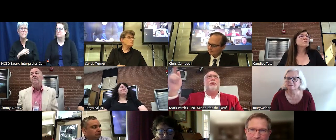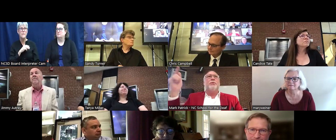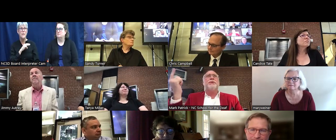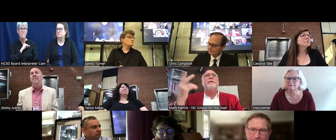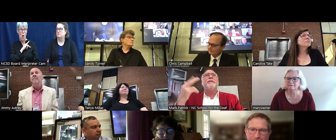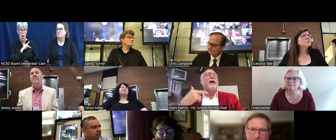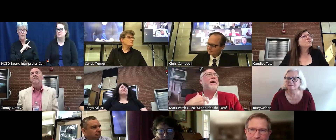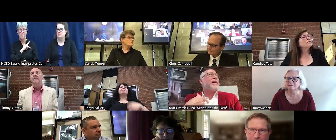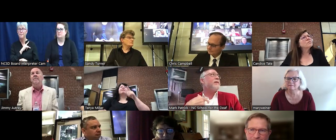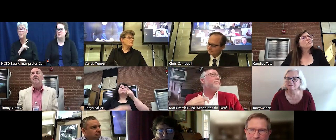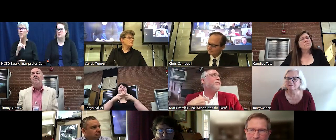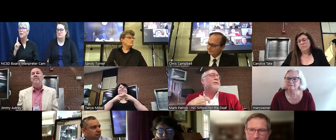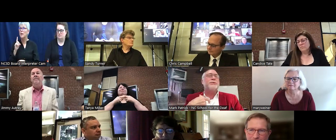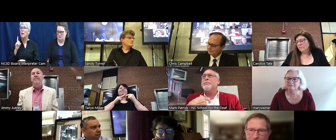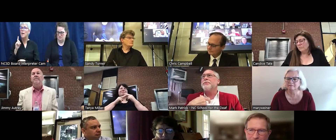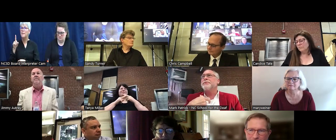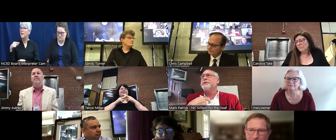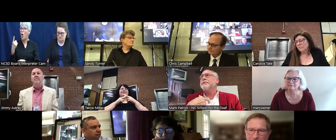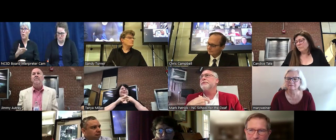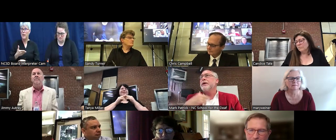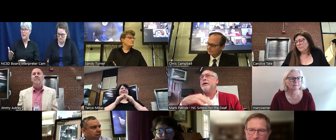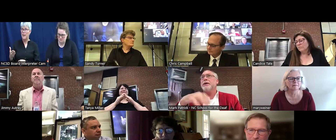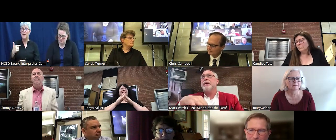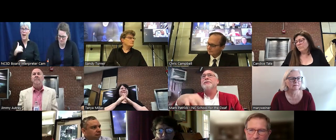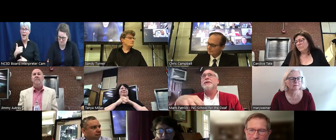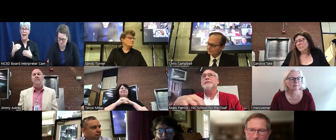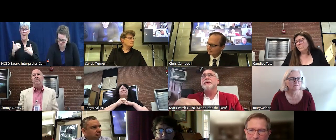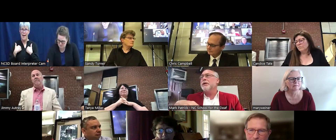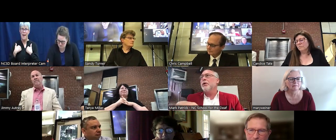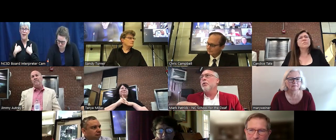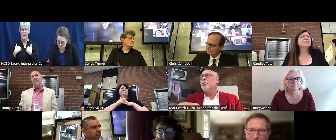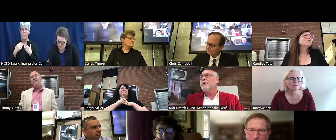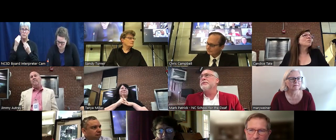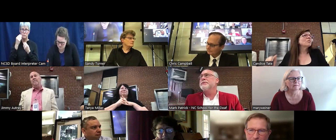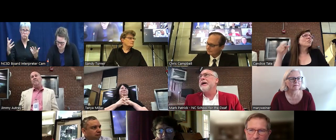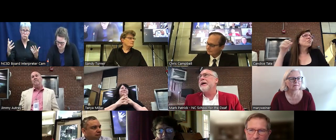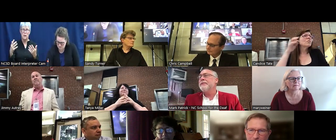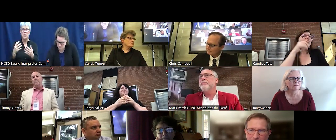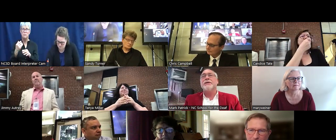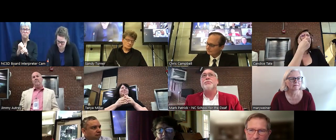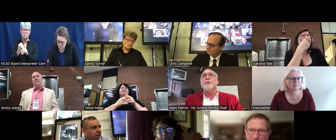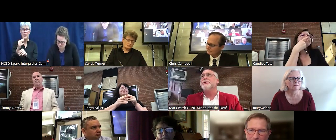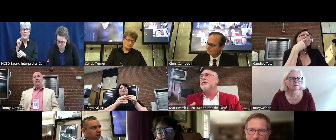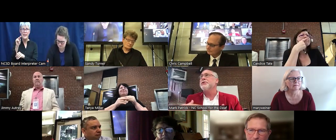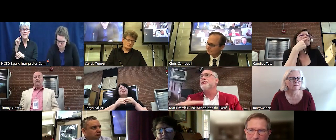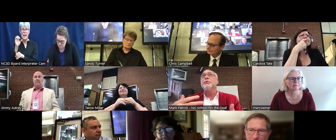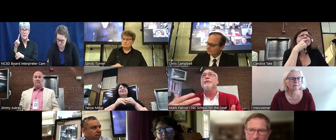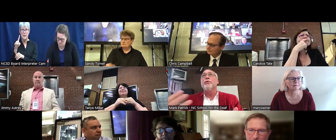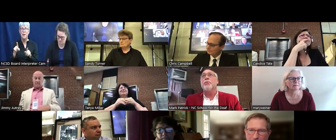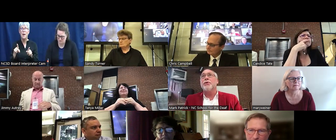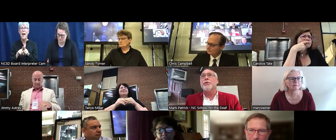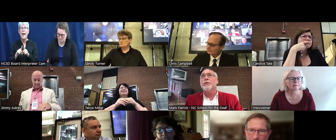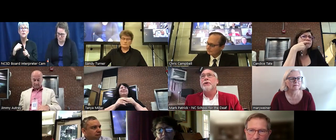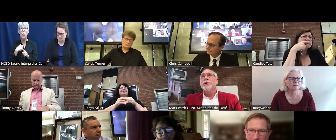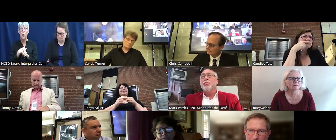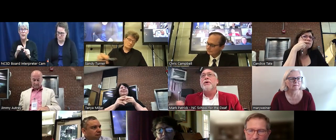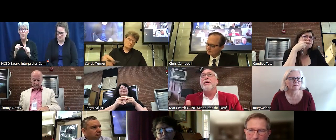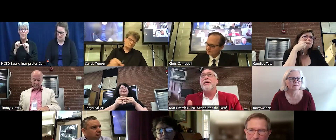The only thing that I have to represent NCSD as a whole is that as we continue to move